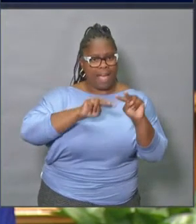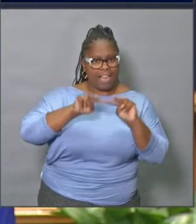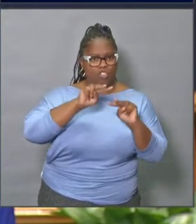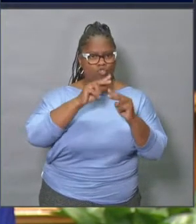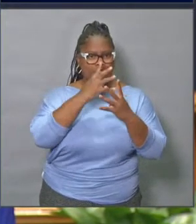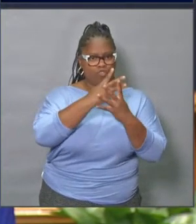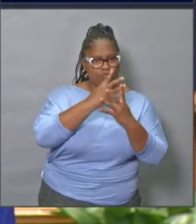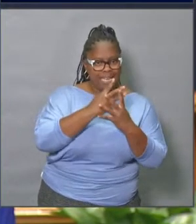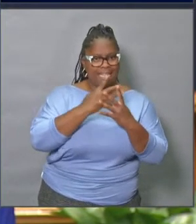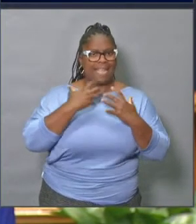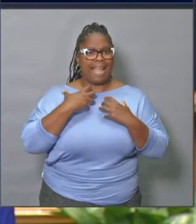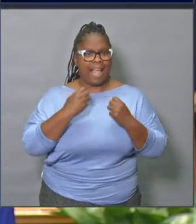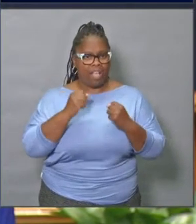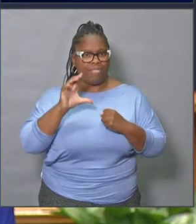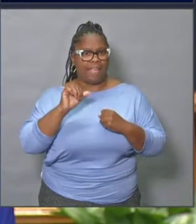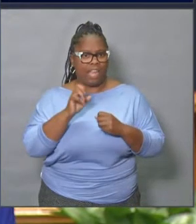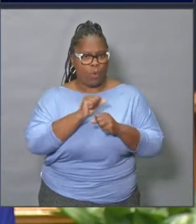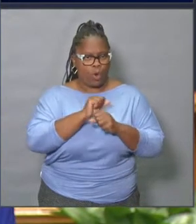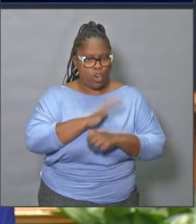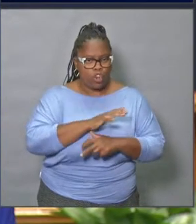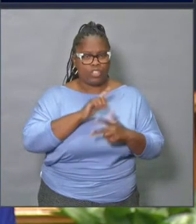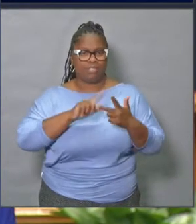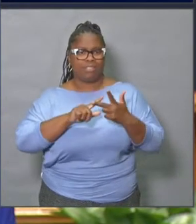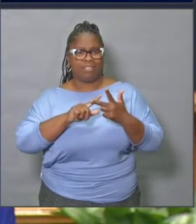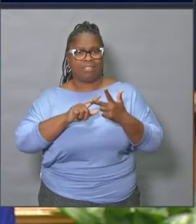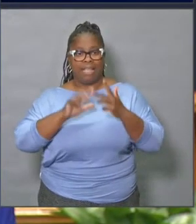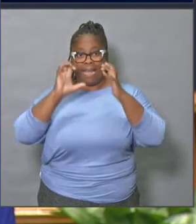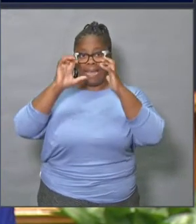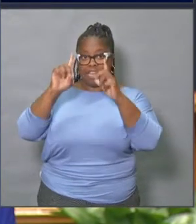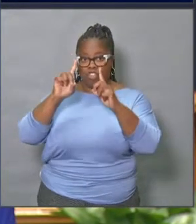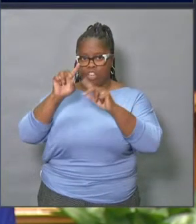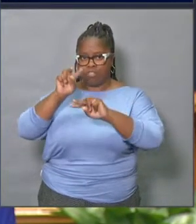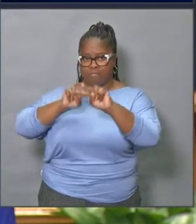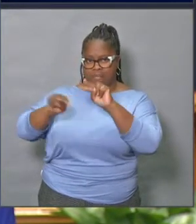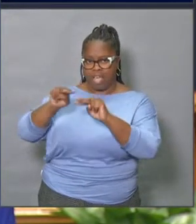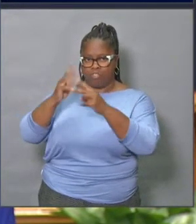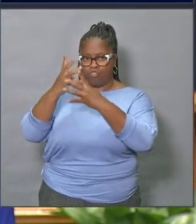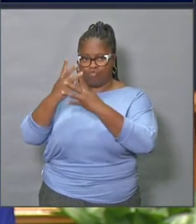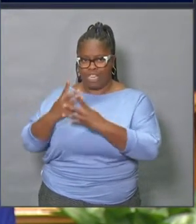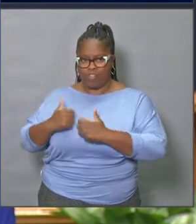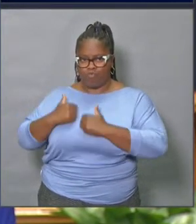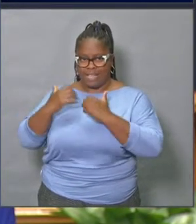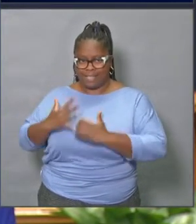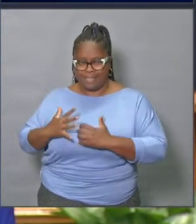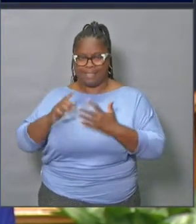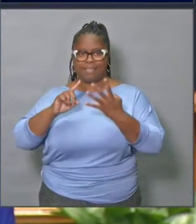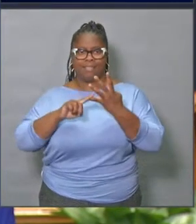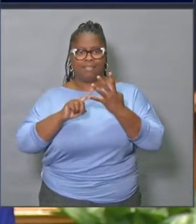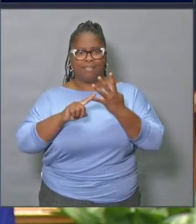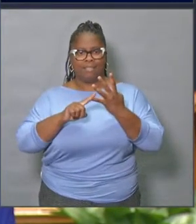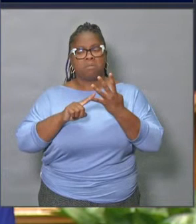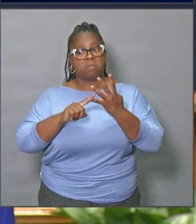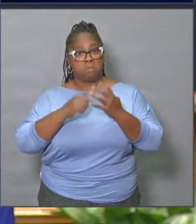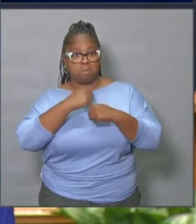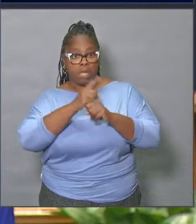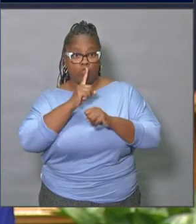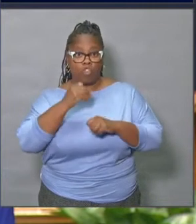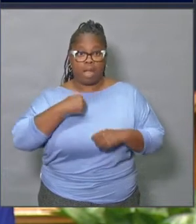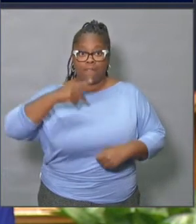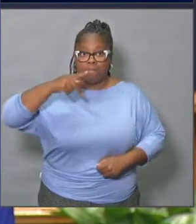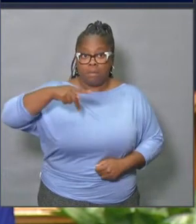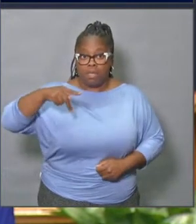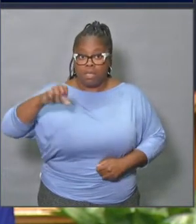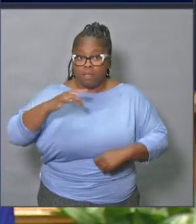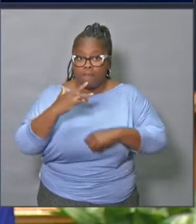of healthcare personnel, education monitoring and screening of residents, ensuring availability of personal